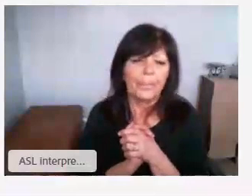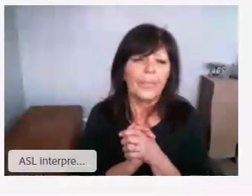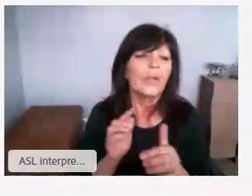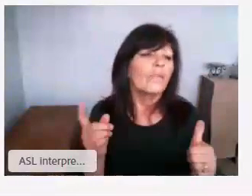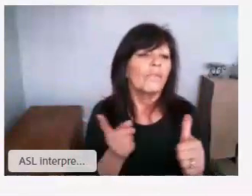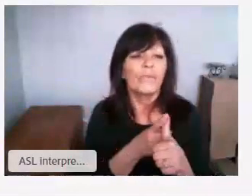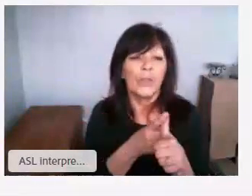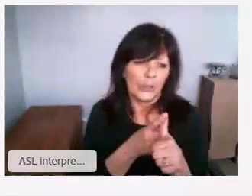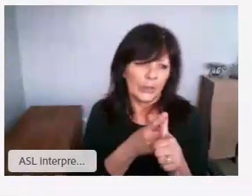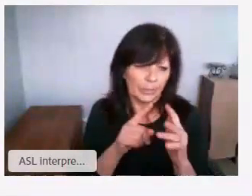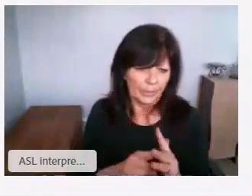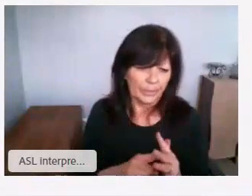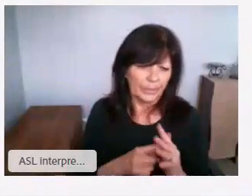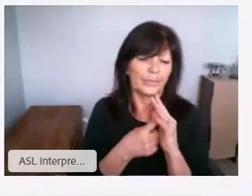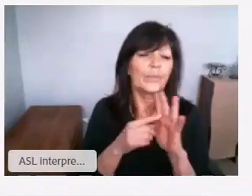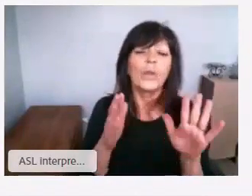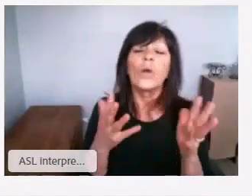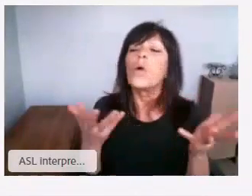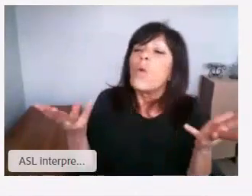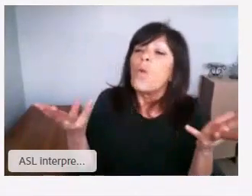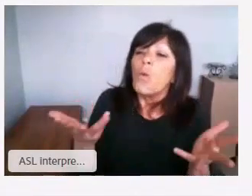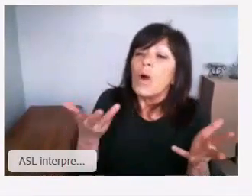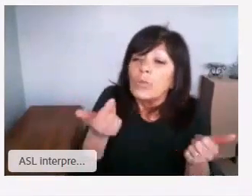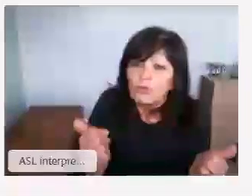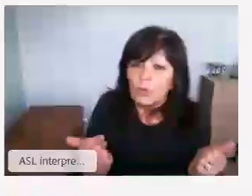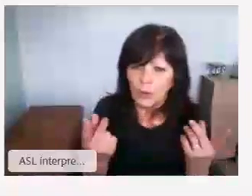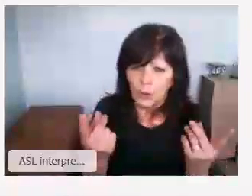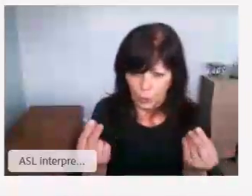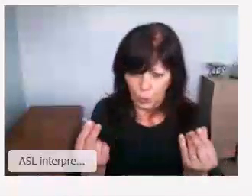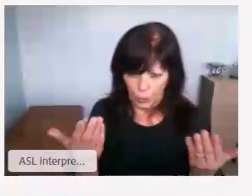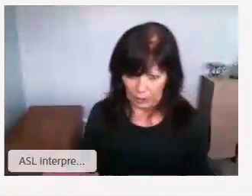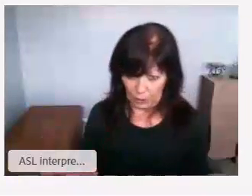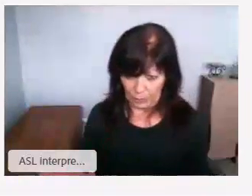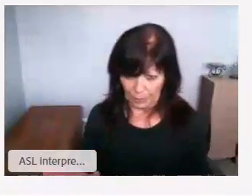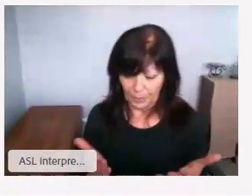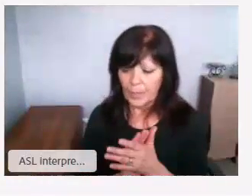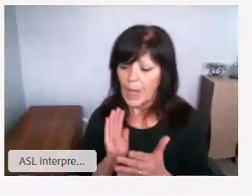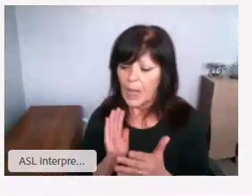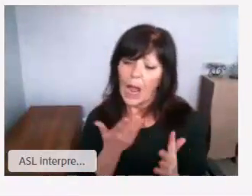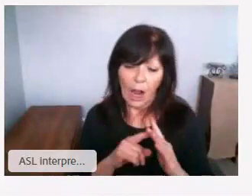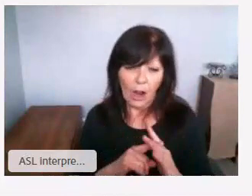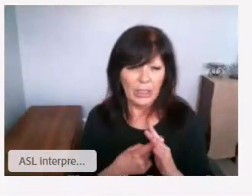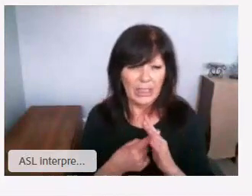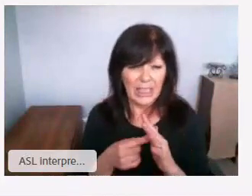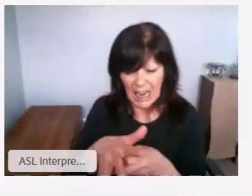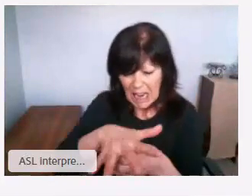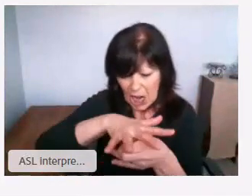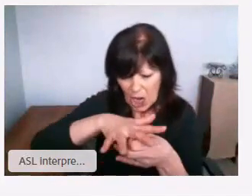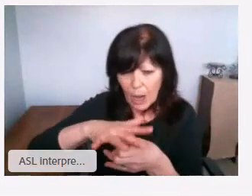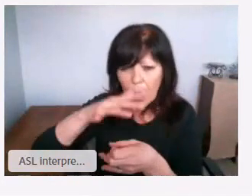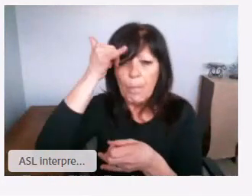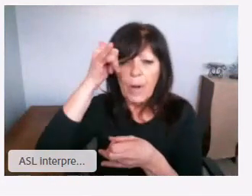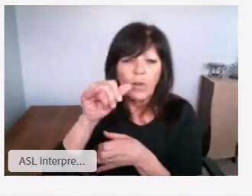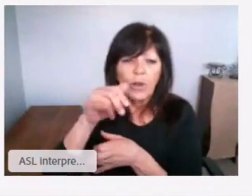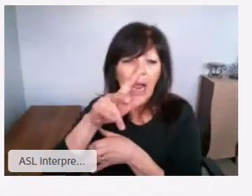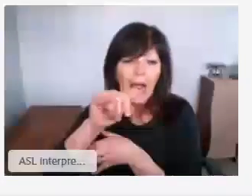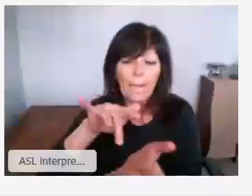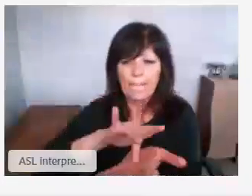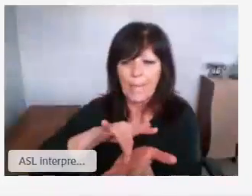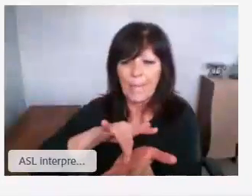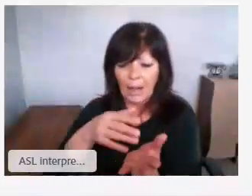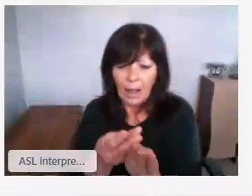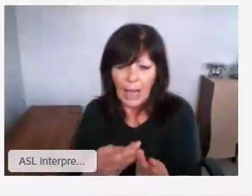starting with, well, what are we actually trying to do here? Our deployment area includes the Buffalo Niagara Medical Campus, or